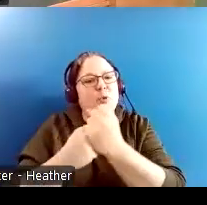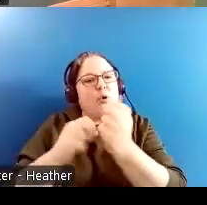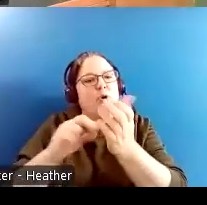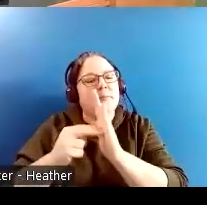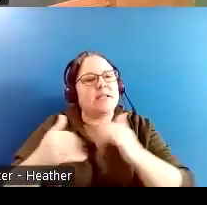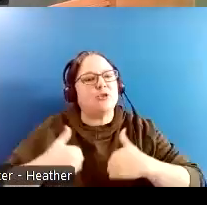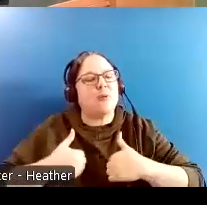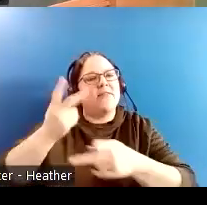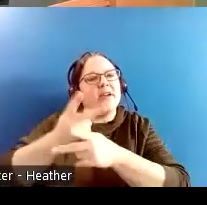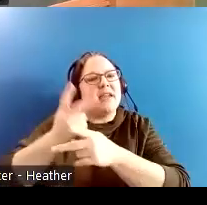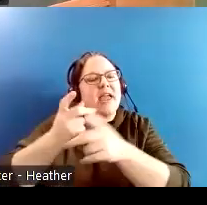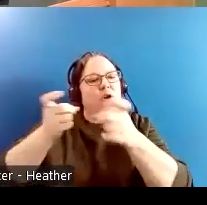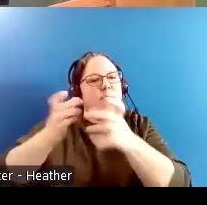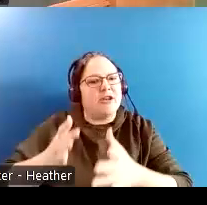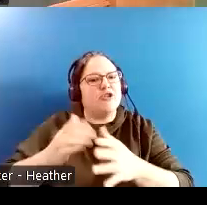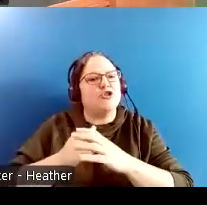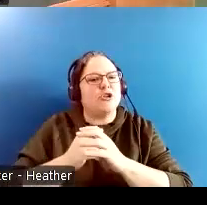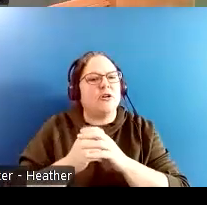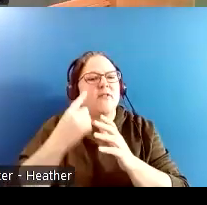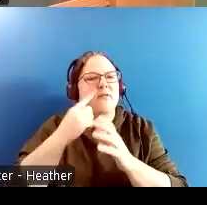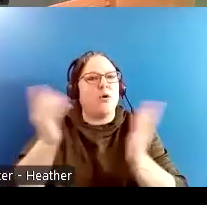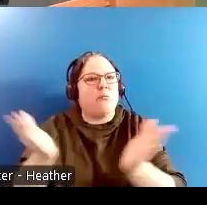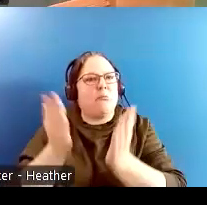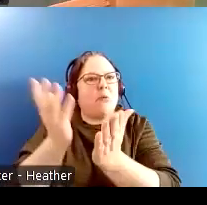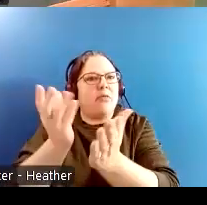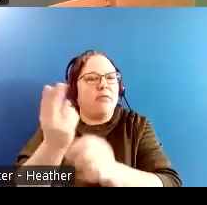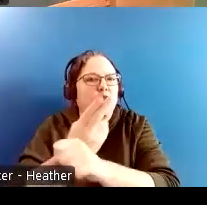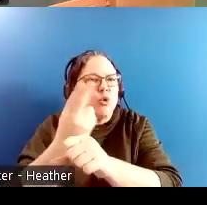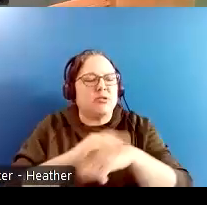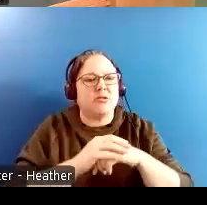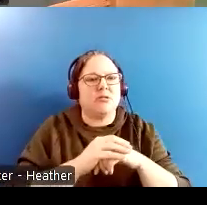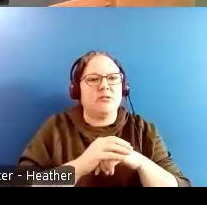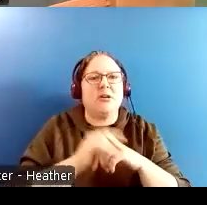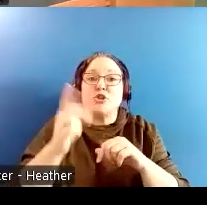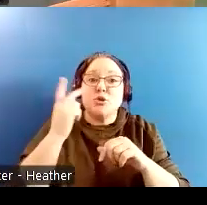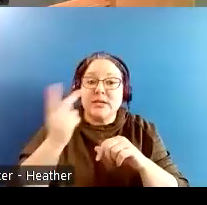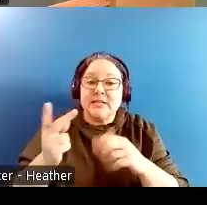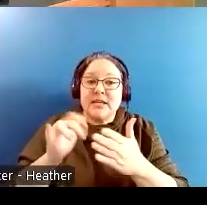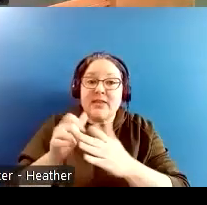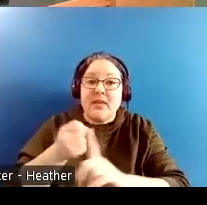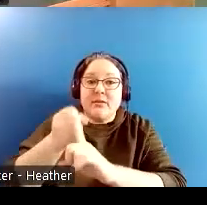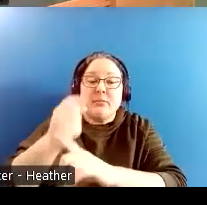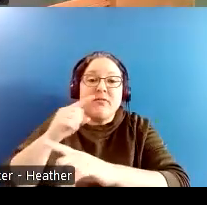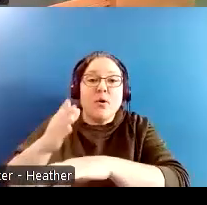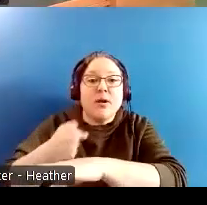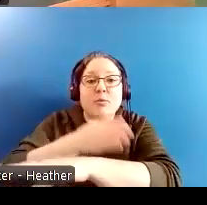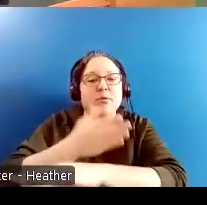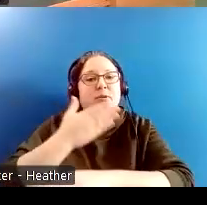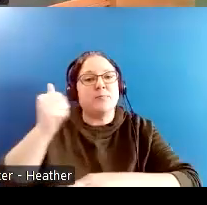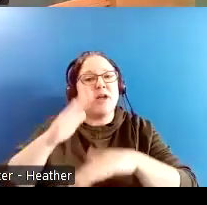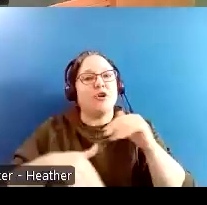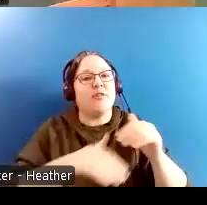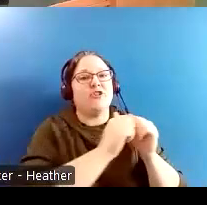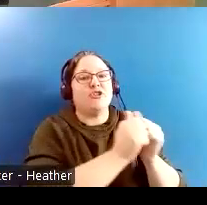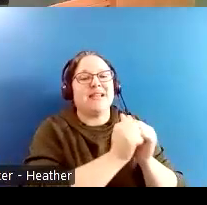manager promoting usage. So you can see the effect size improvements were a lot better than just collaborative care that I